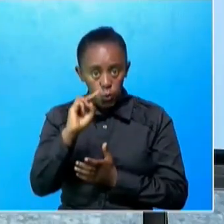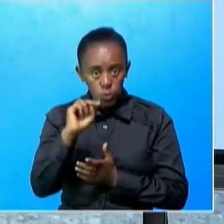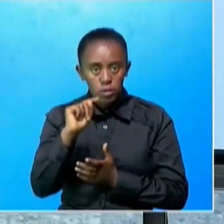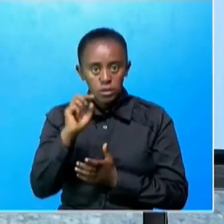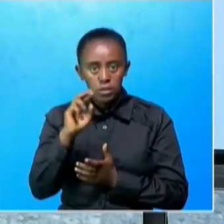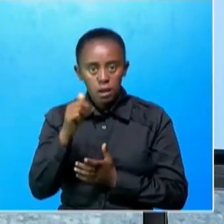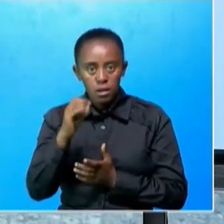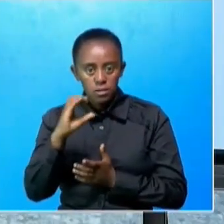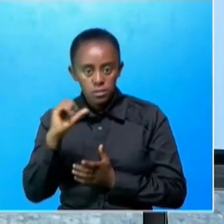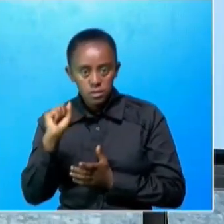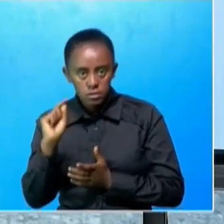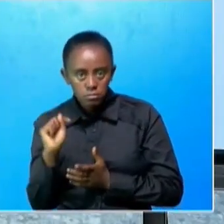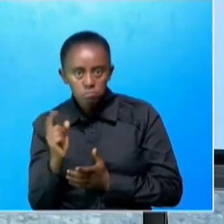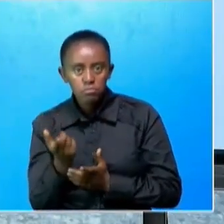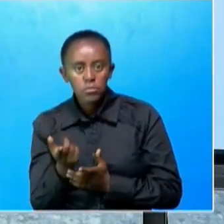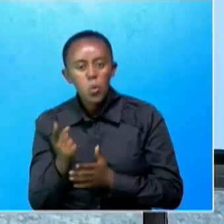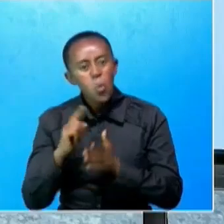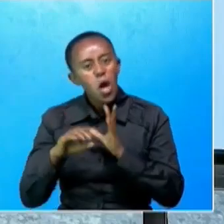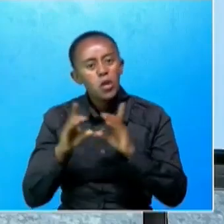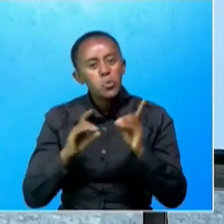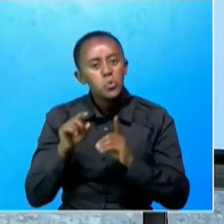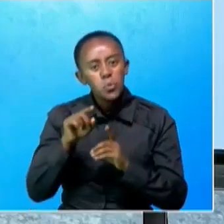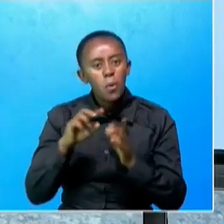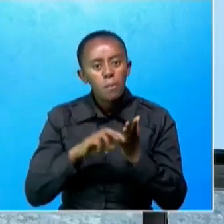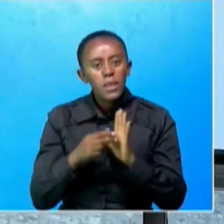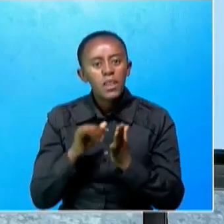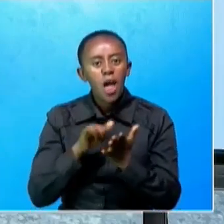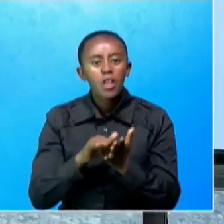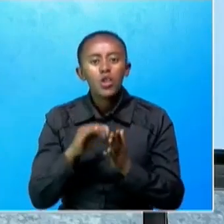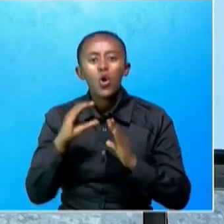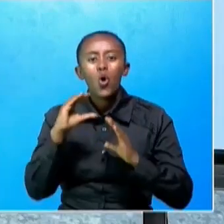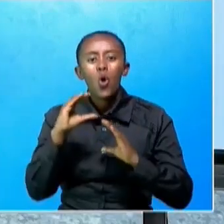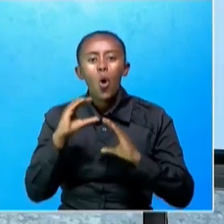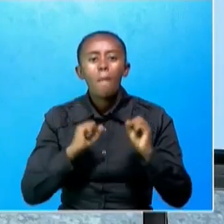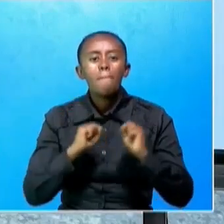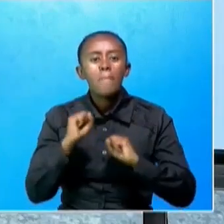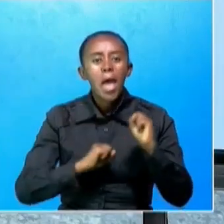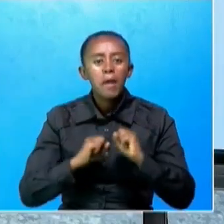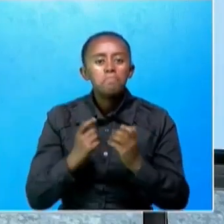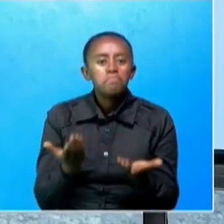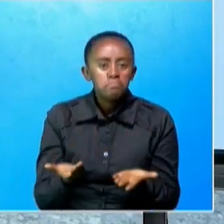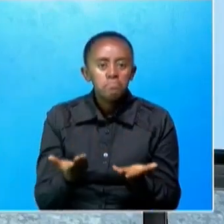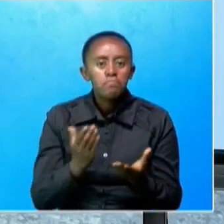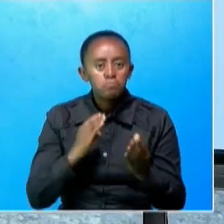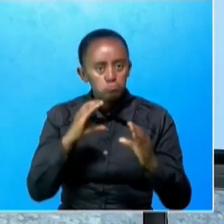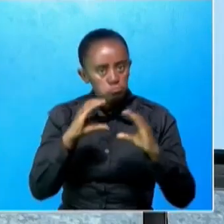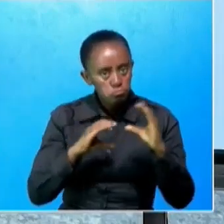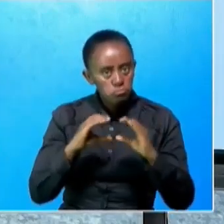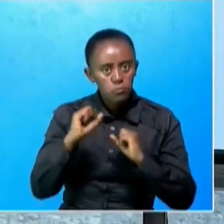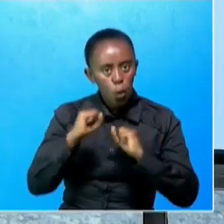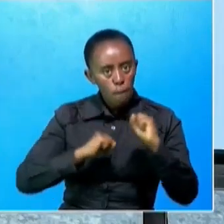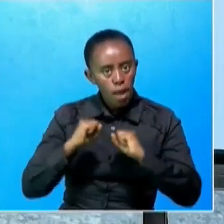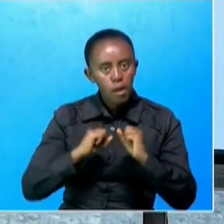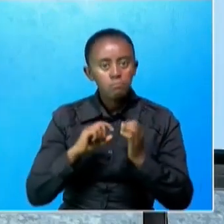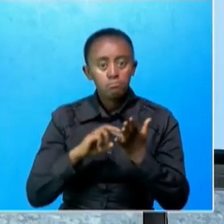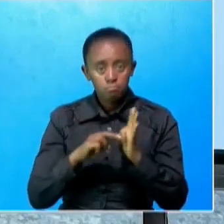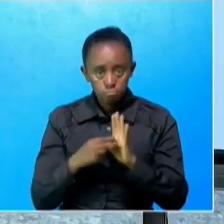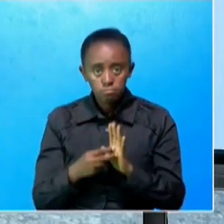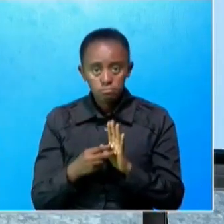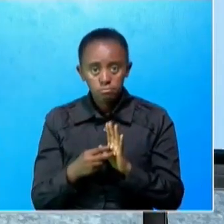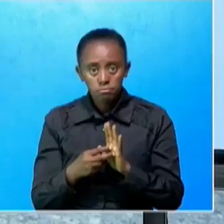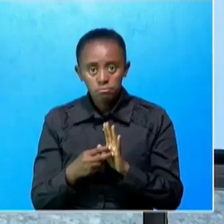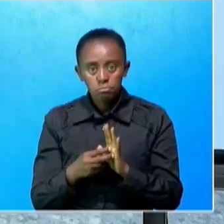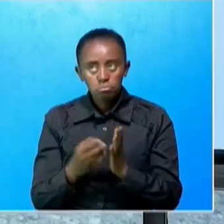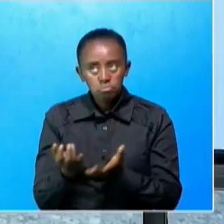contrast. What do you mean by that, compare? You see? Come on, students. Compare did that. If you